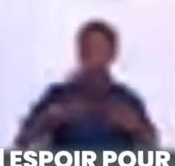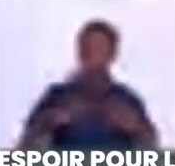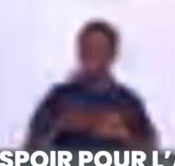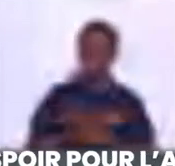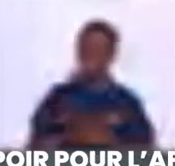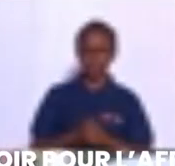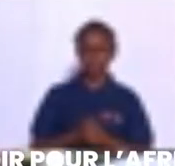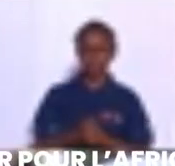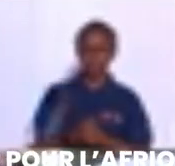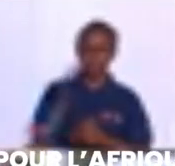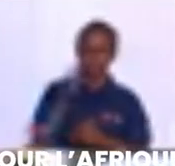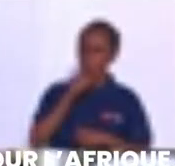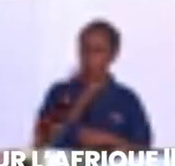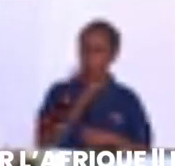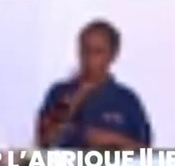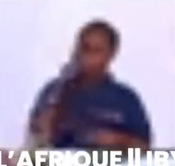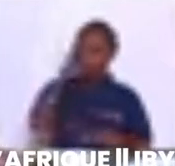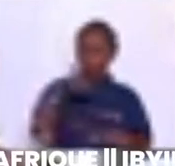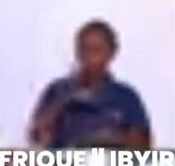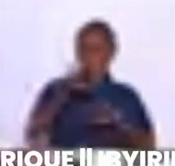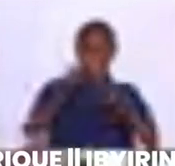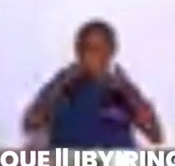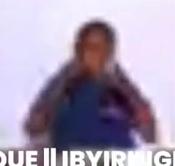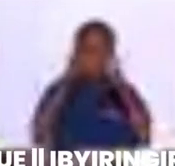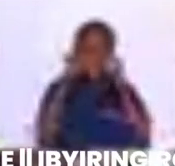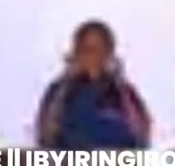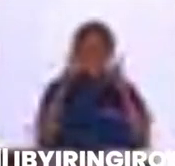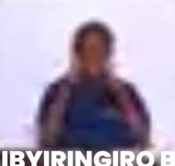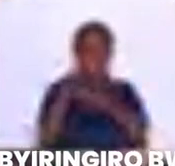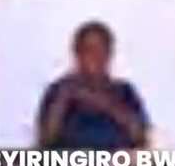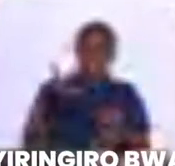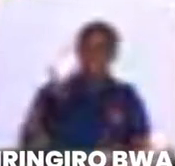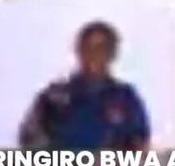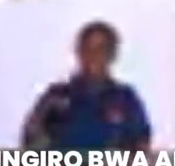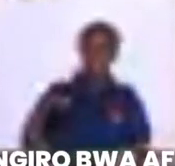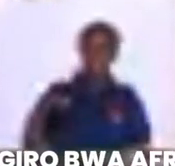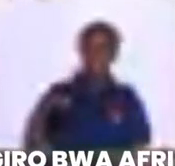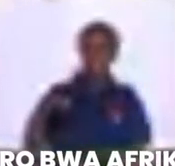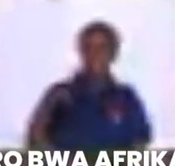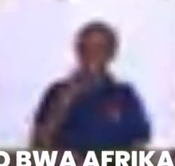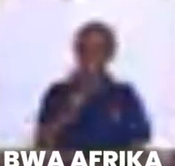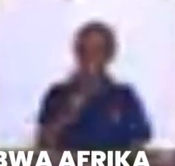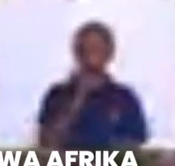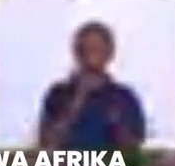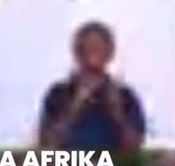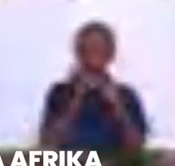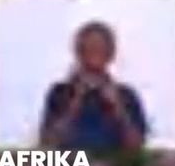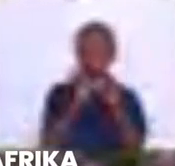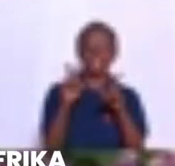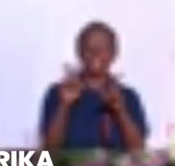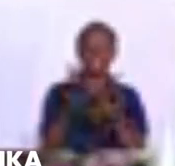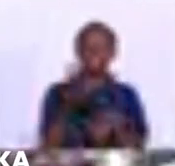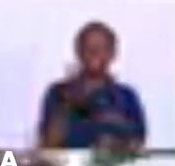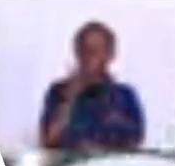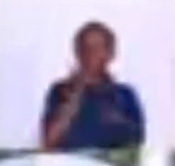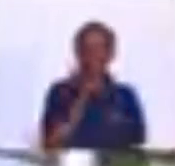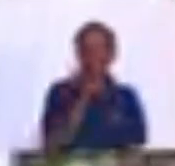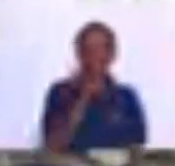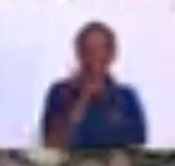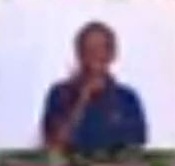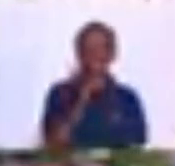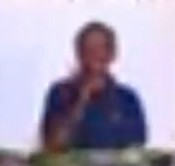A man should listen like a lady and speak like a man.